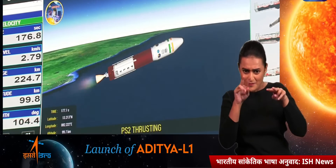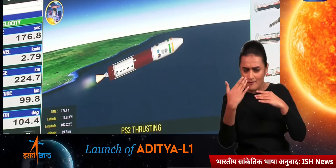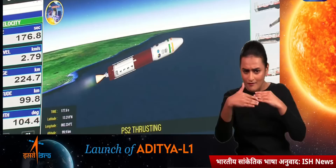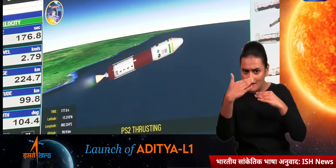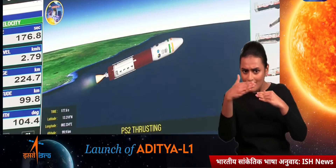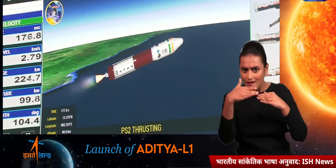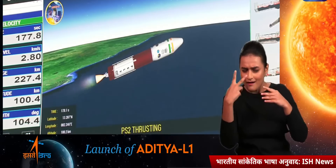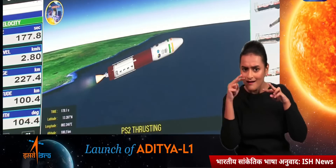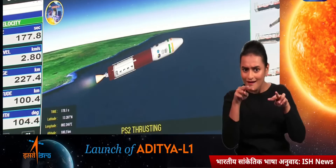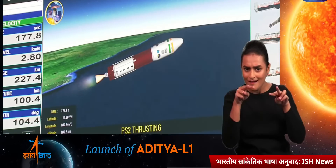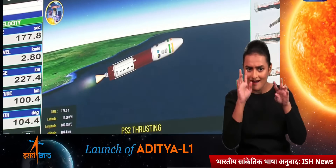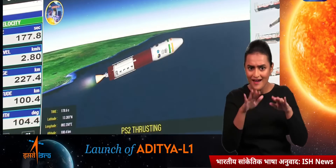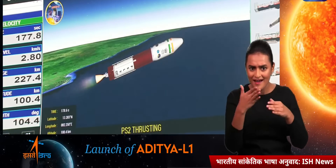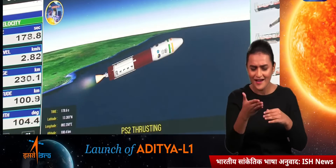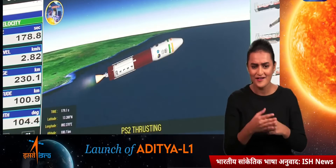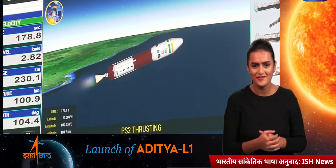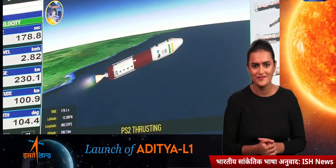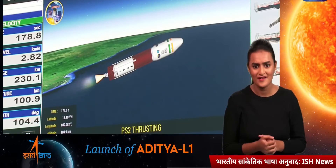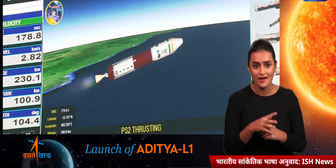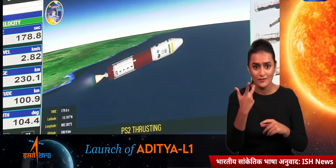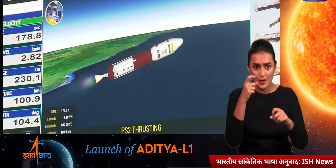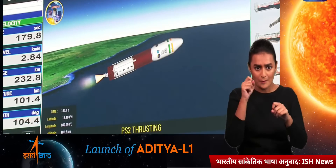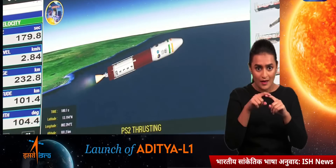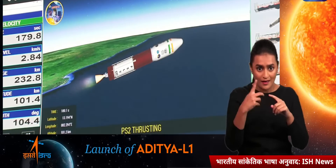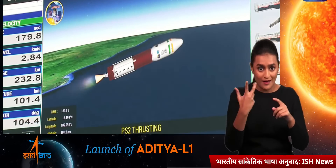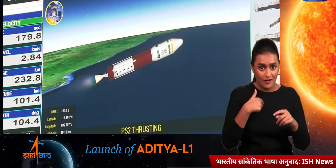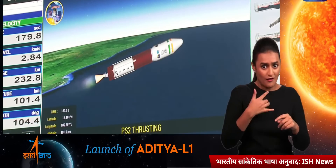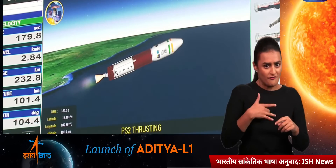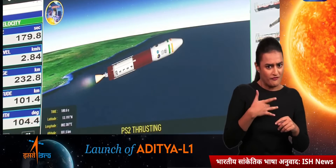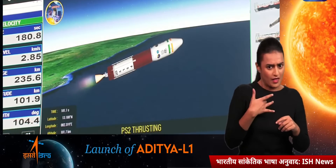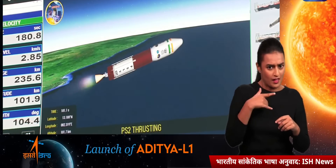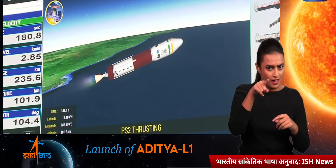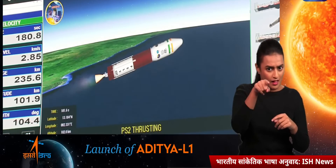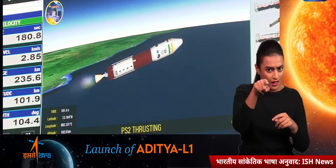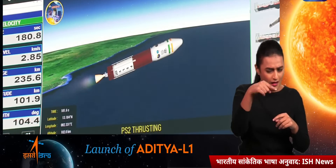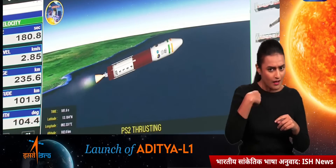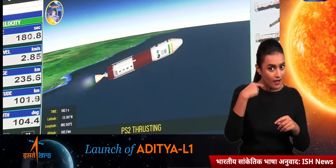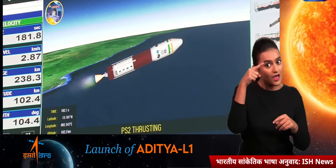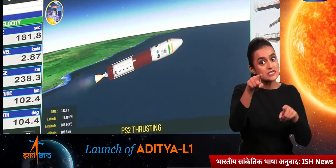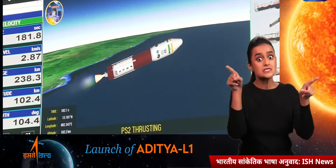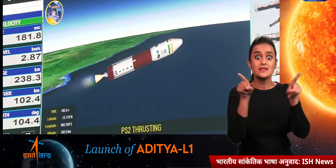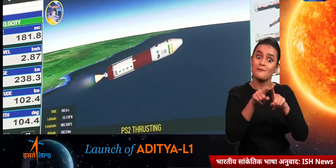Flight path closely matching the prediction. Plus 3 minutes.